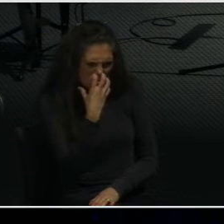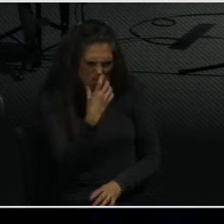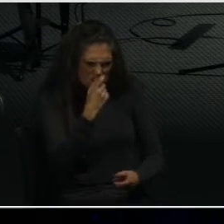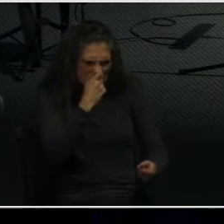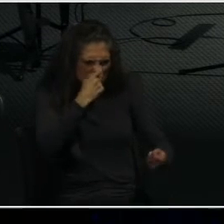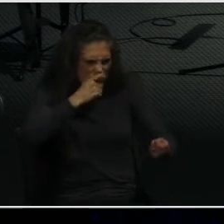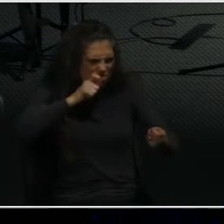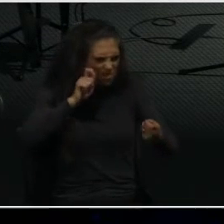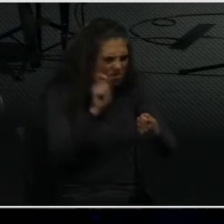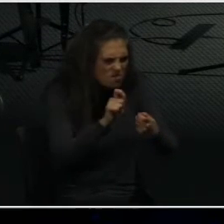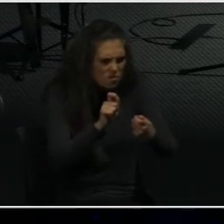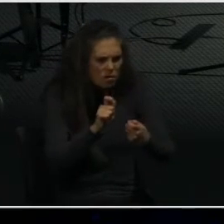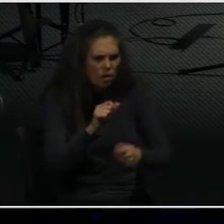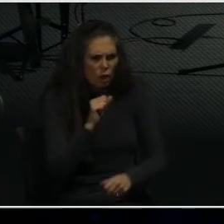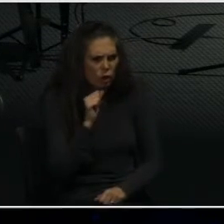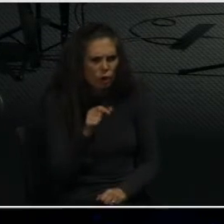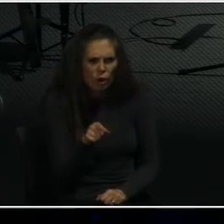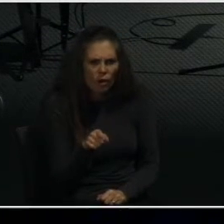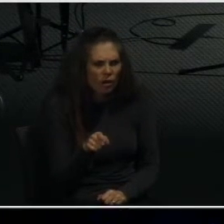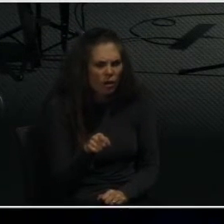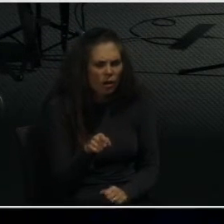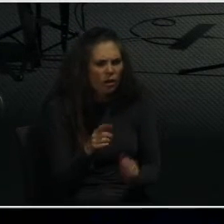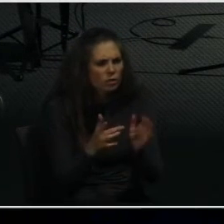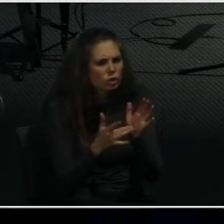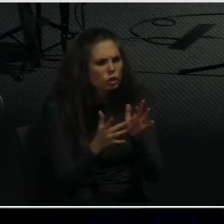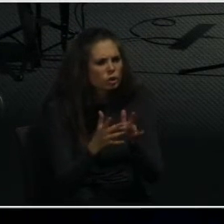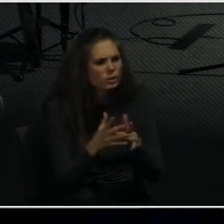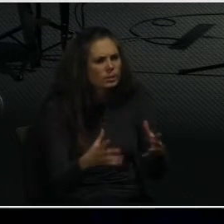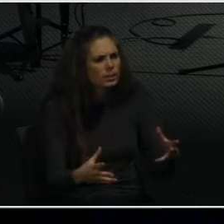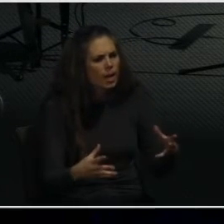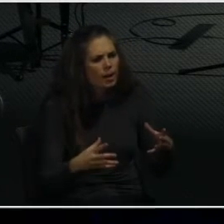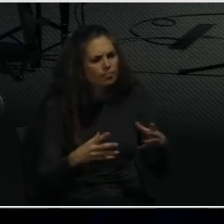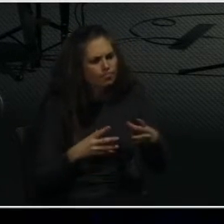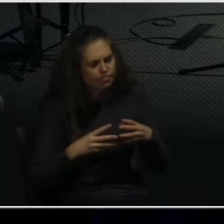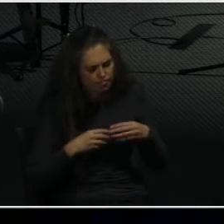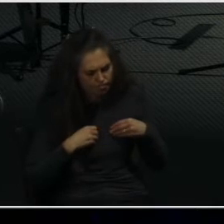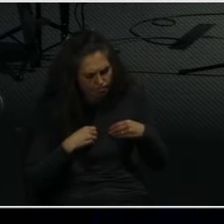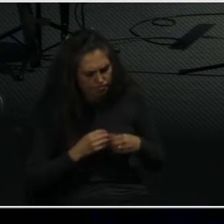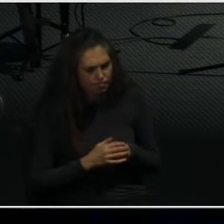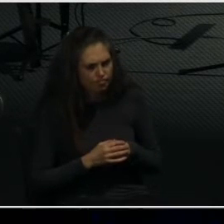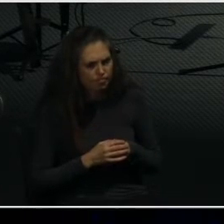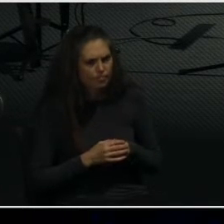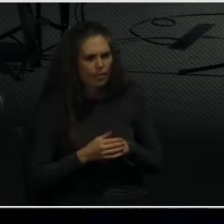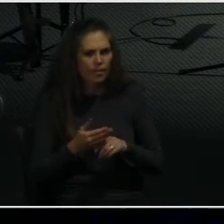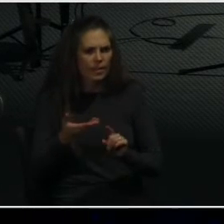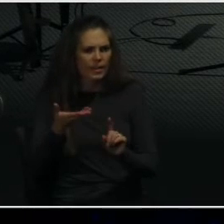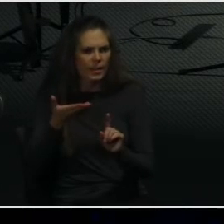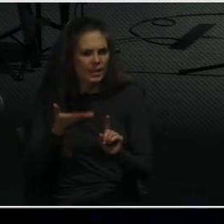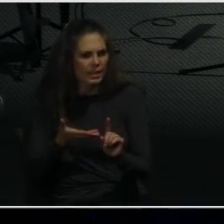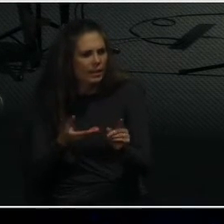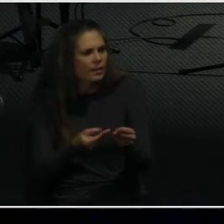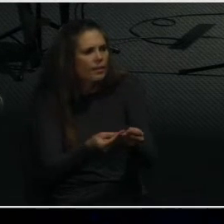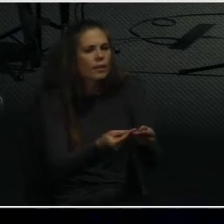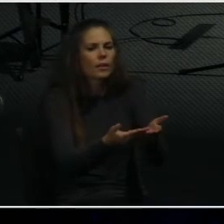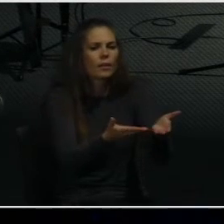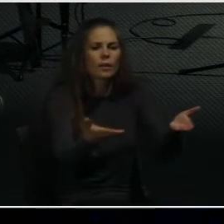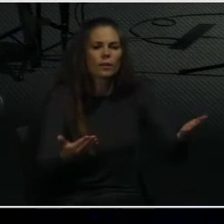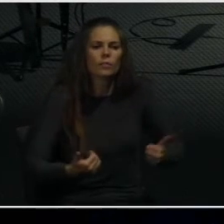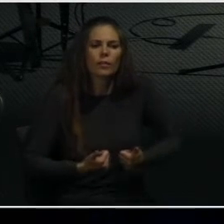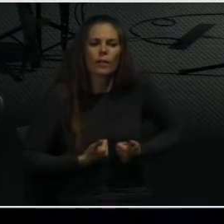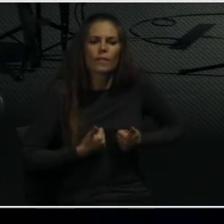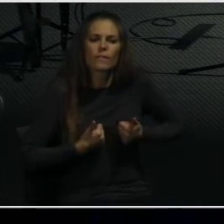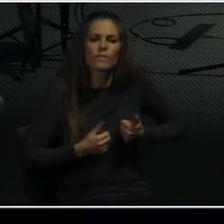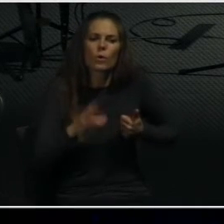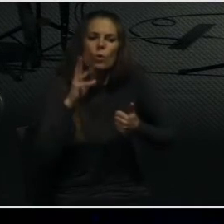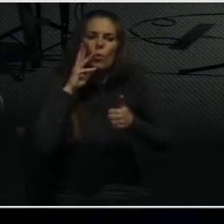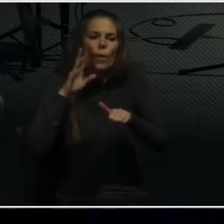the living water who brings perspective through his teaching, forgiveness through his